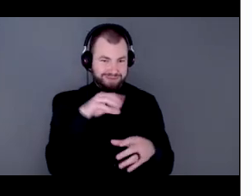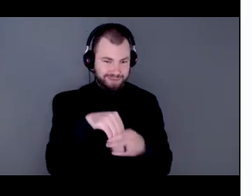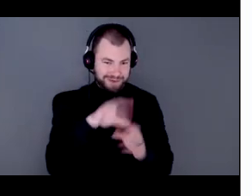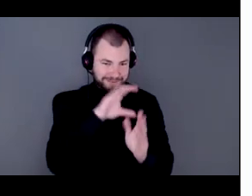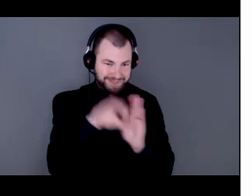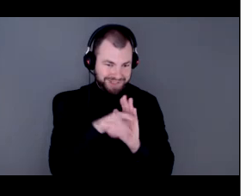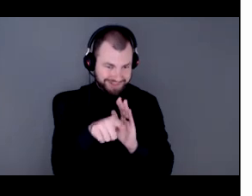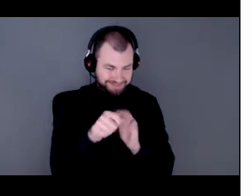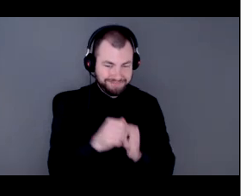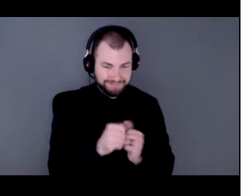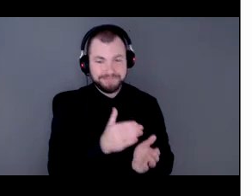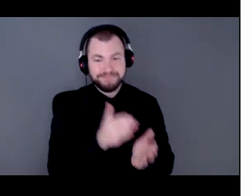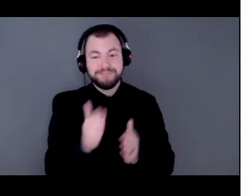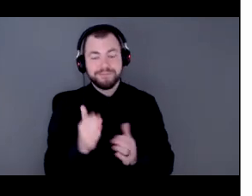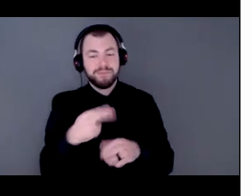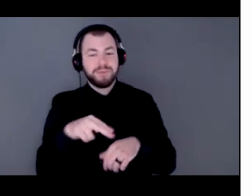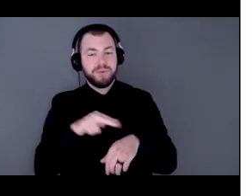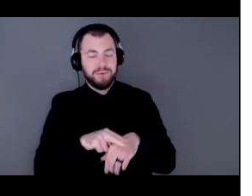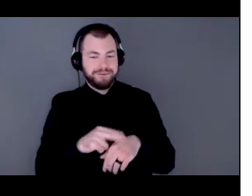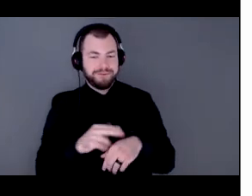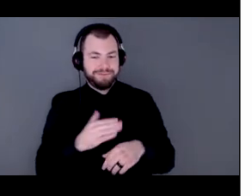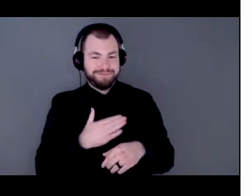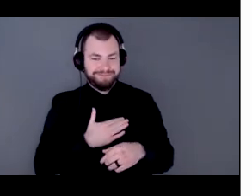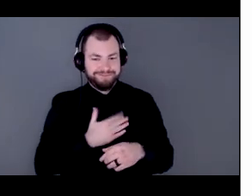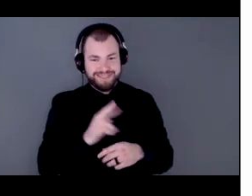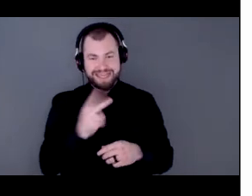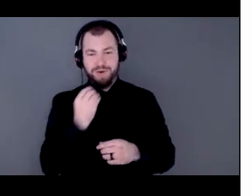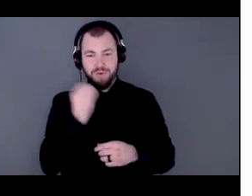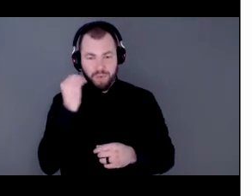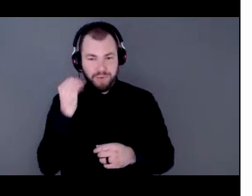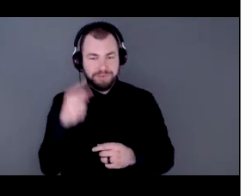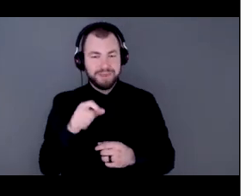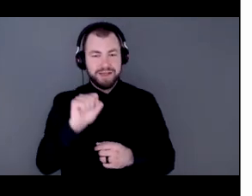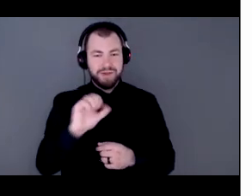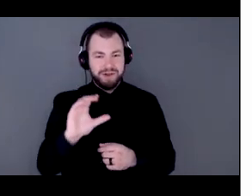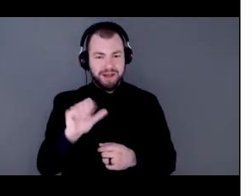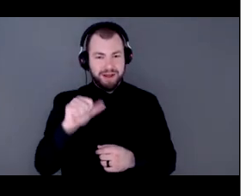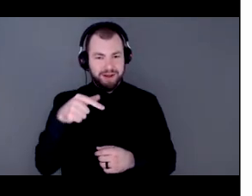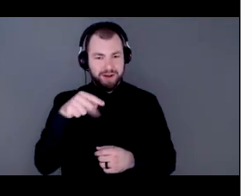then, of course, my home away from home, the South Carolina Aquarium. And before I get